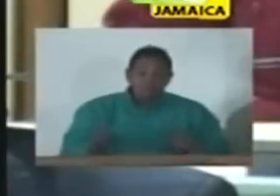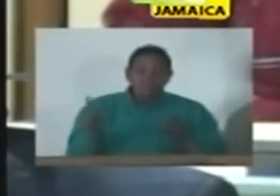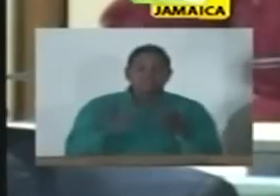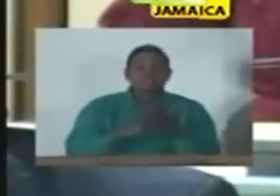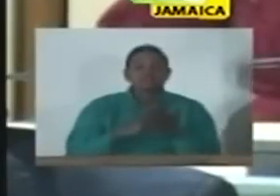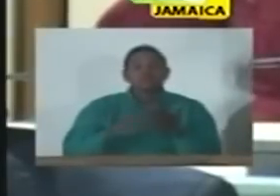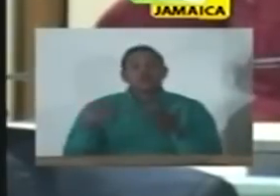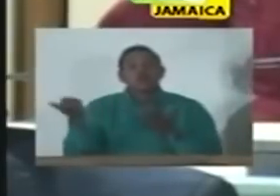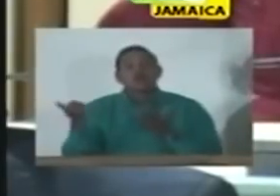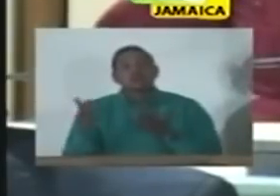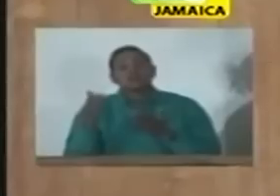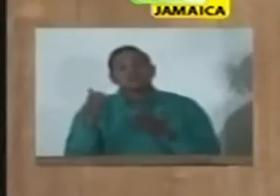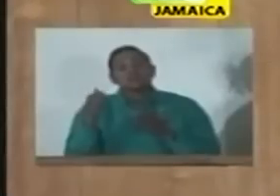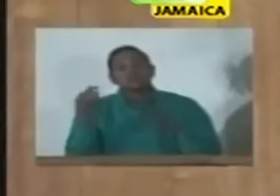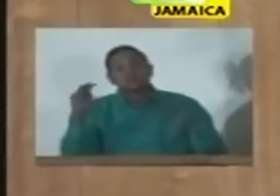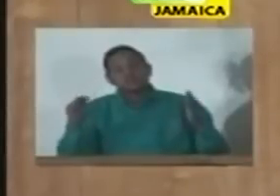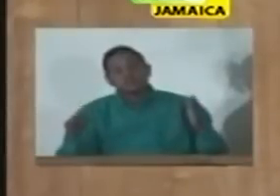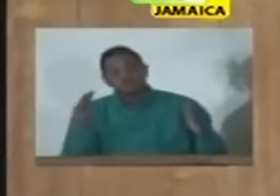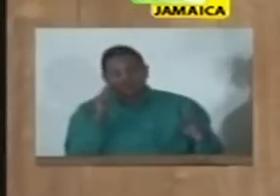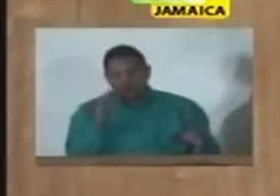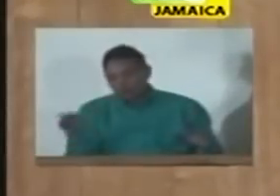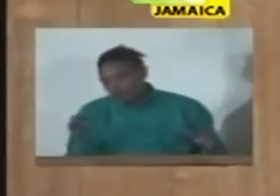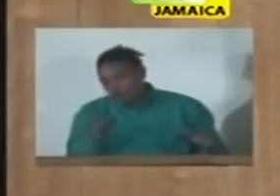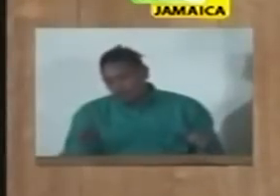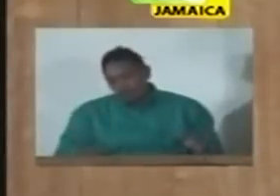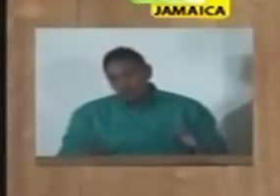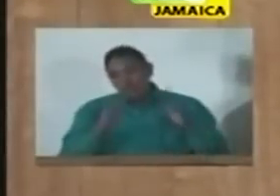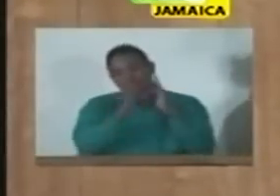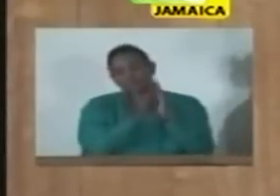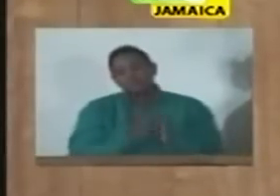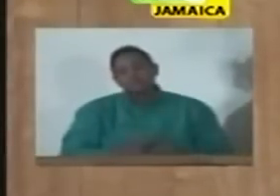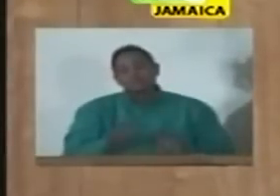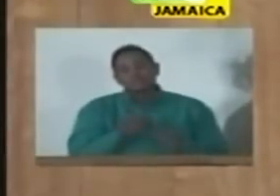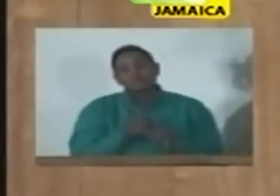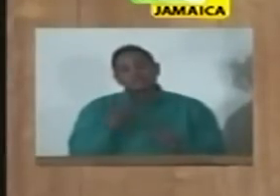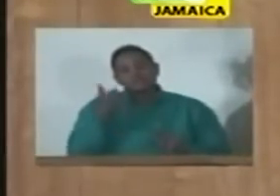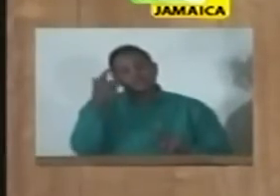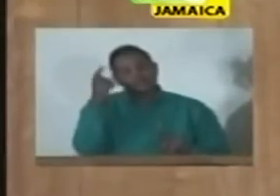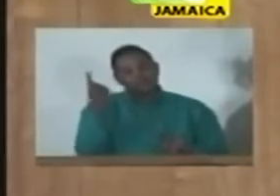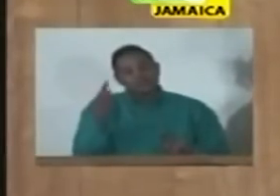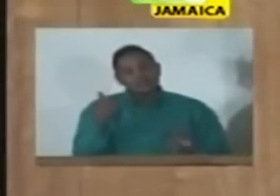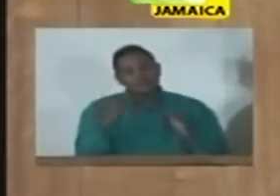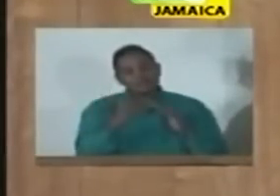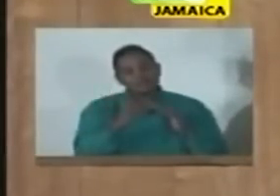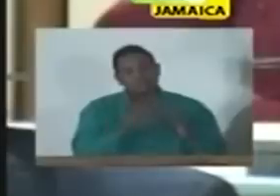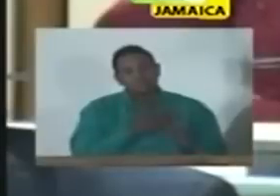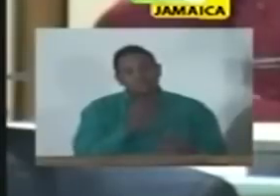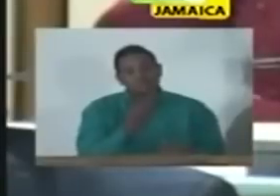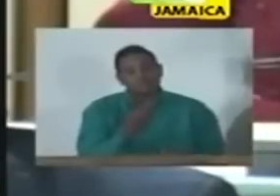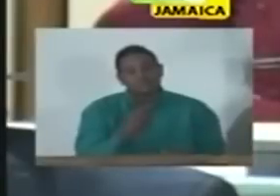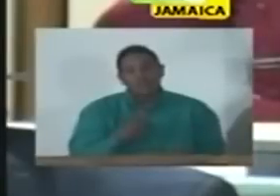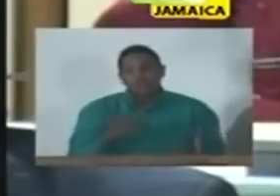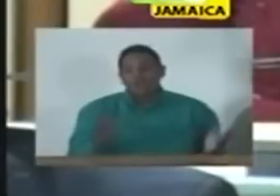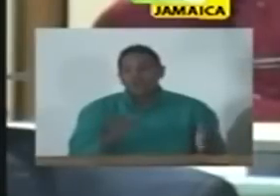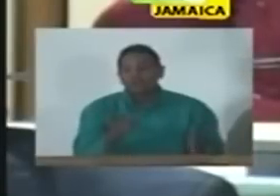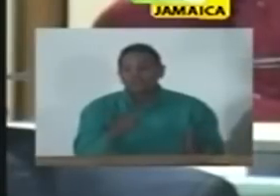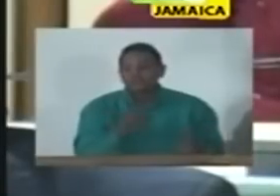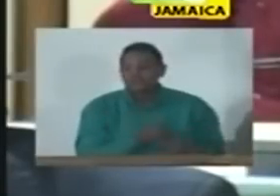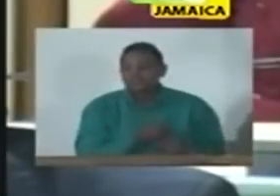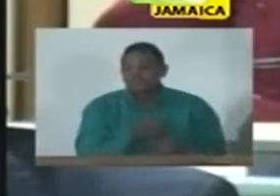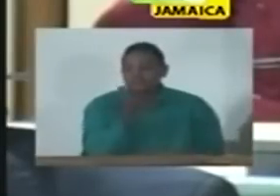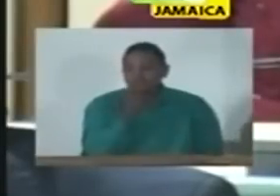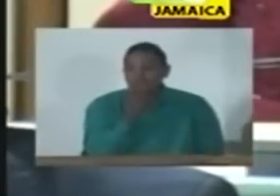bill to look at the amendments. I think that's only fair, my friend, and I urge you so to